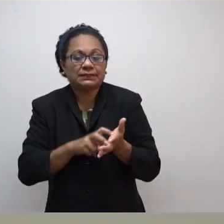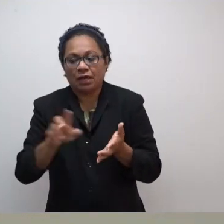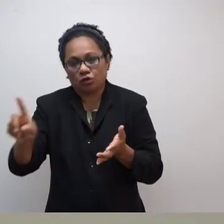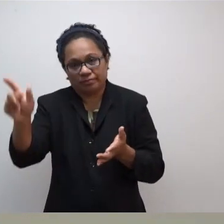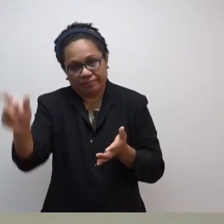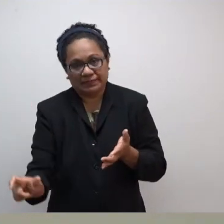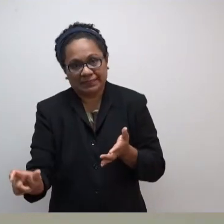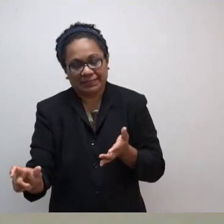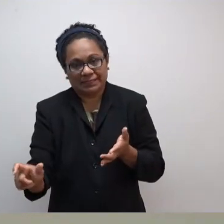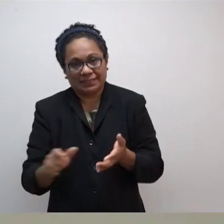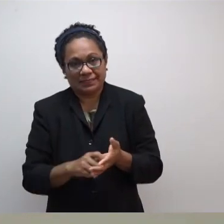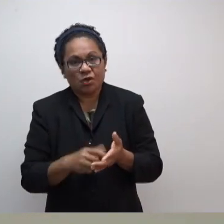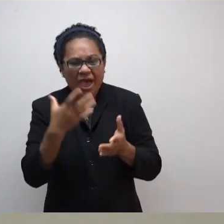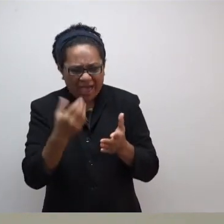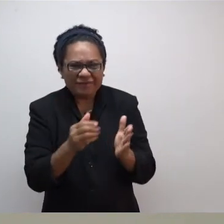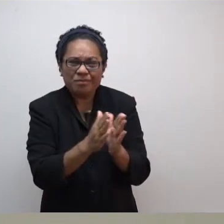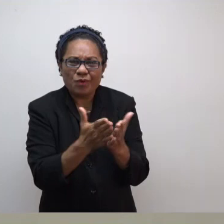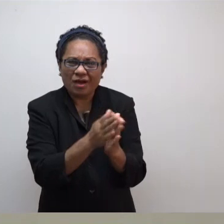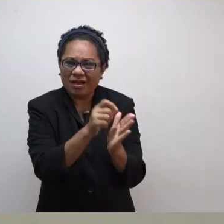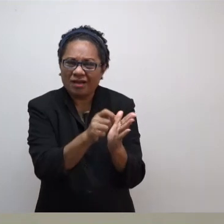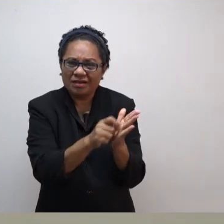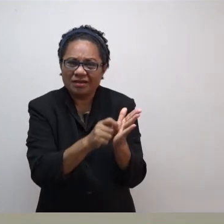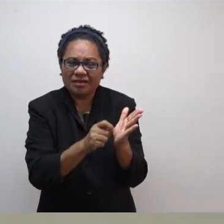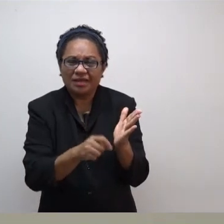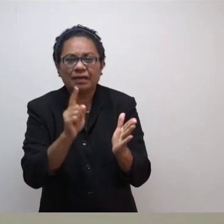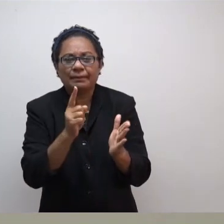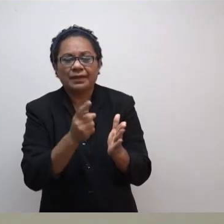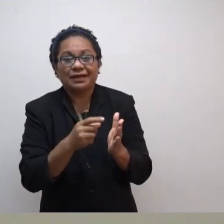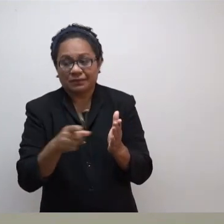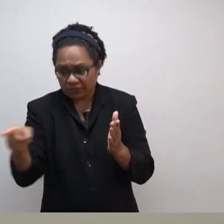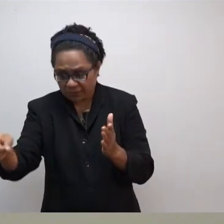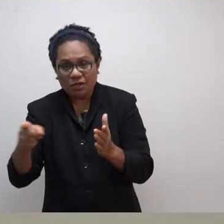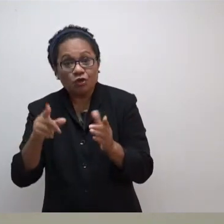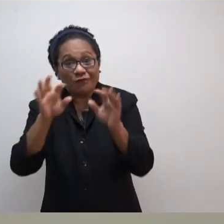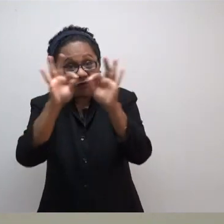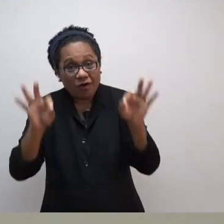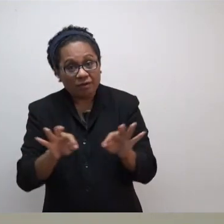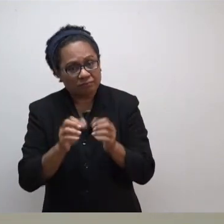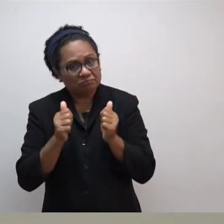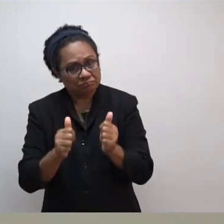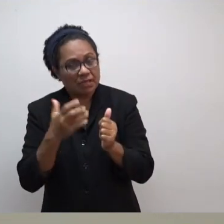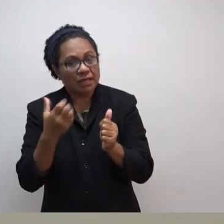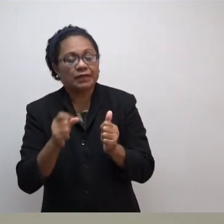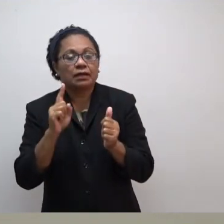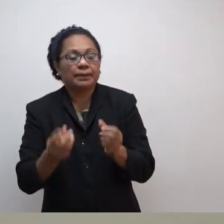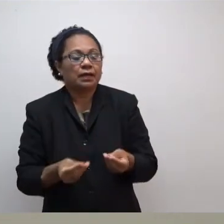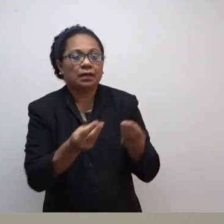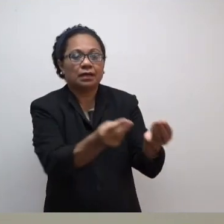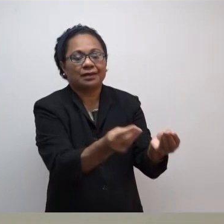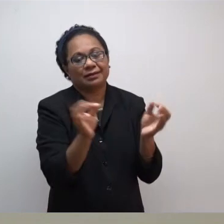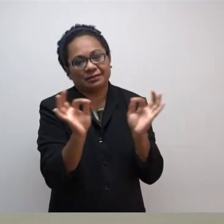the register in their logbooks, they have got the consent forms, but they did not pass on that